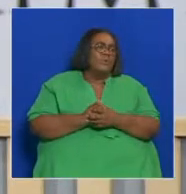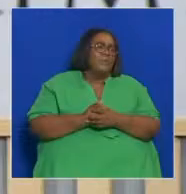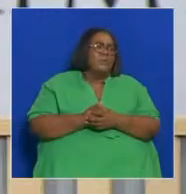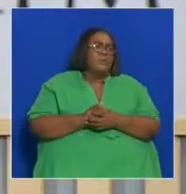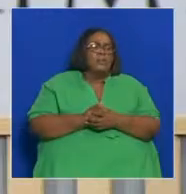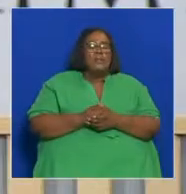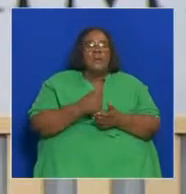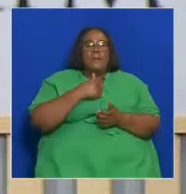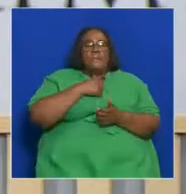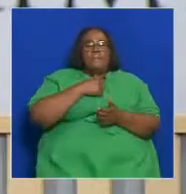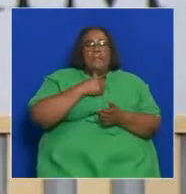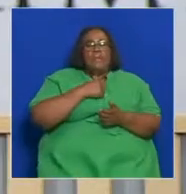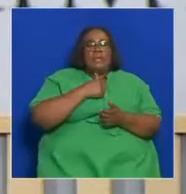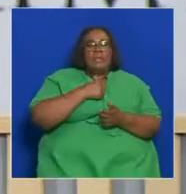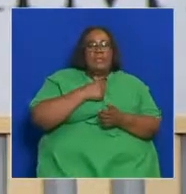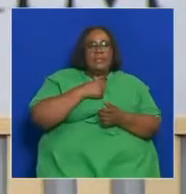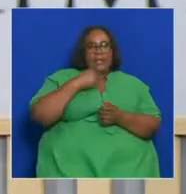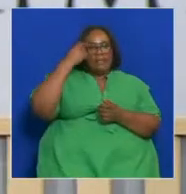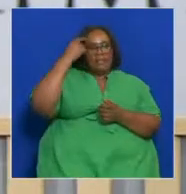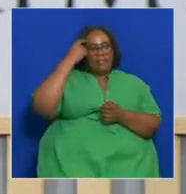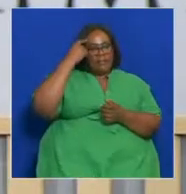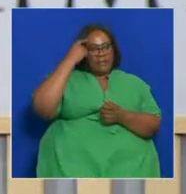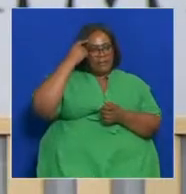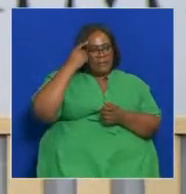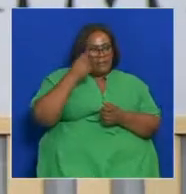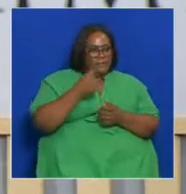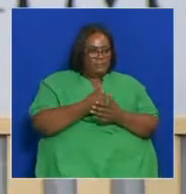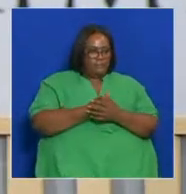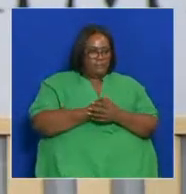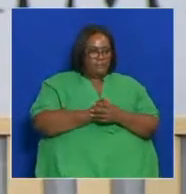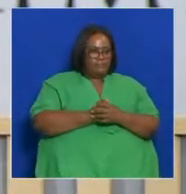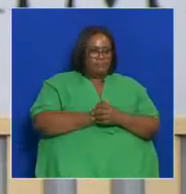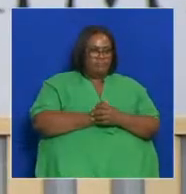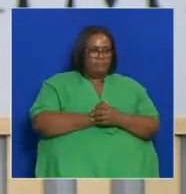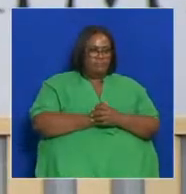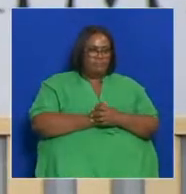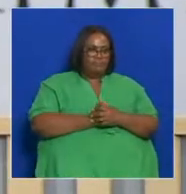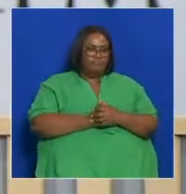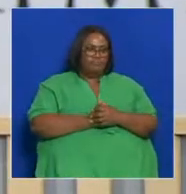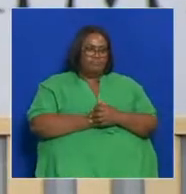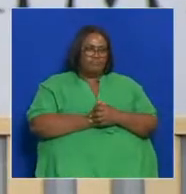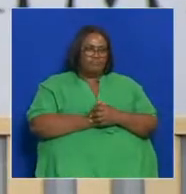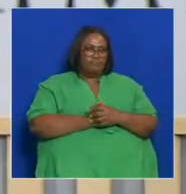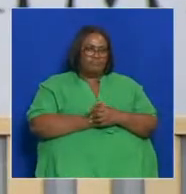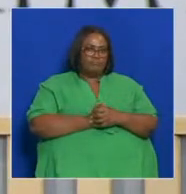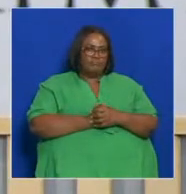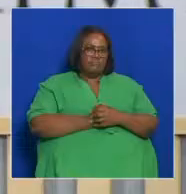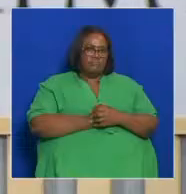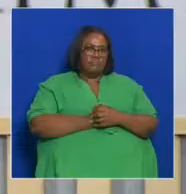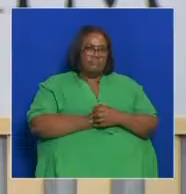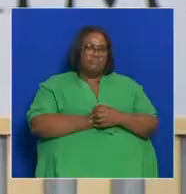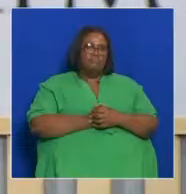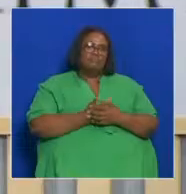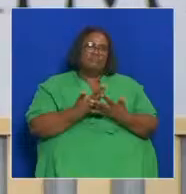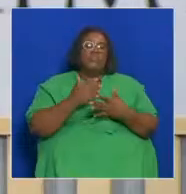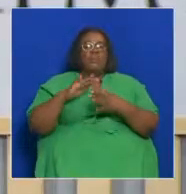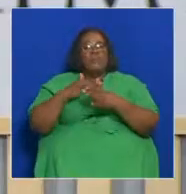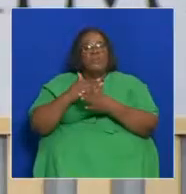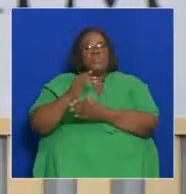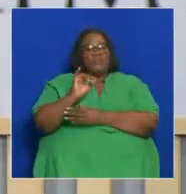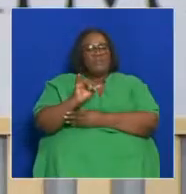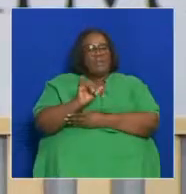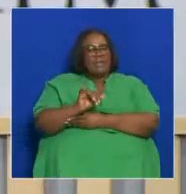think because of that and the fact